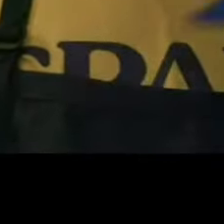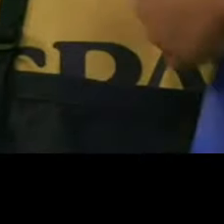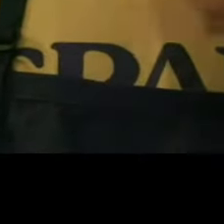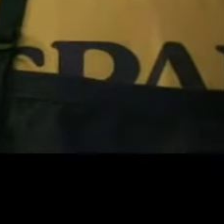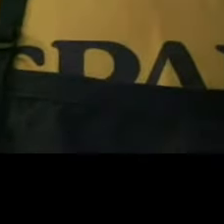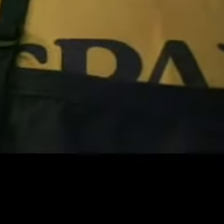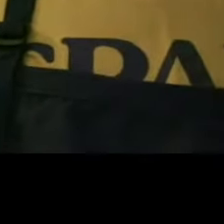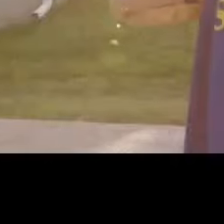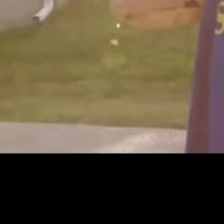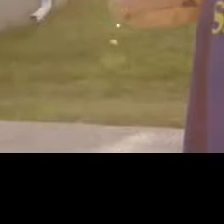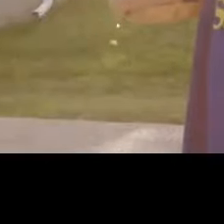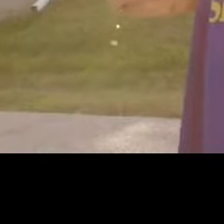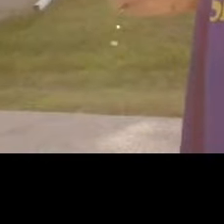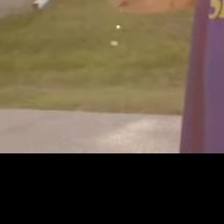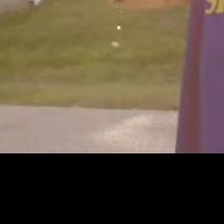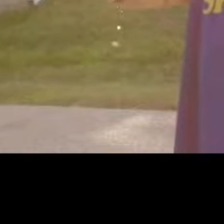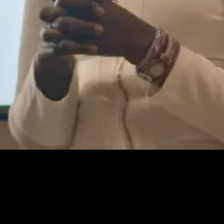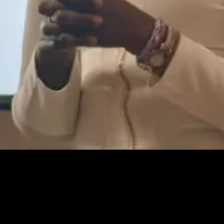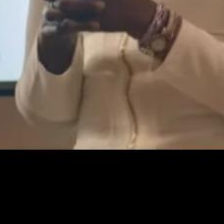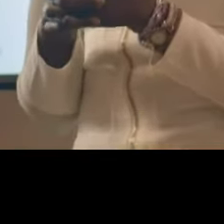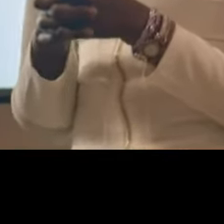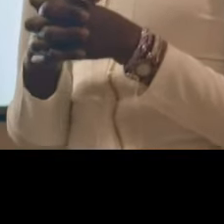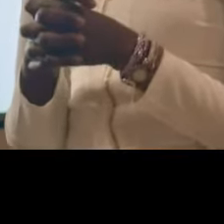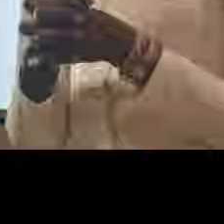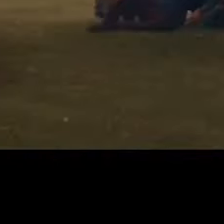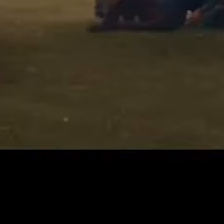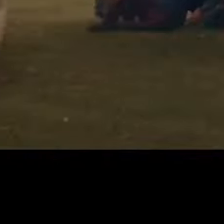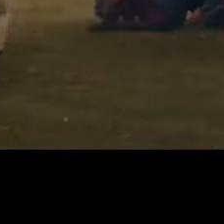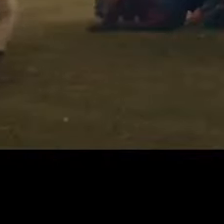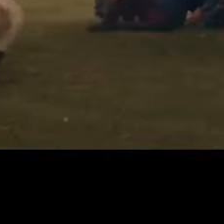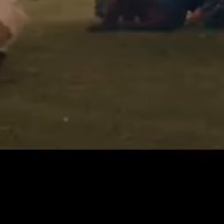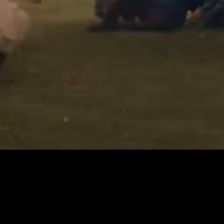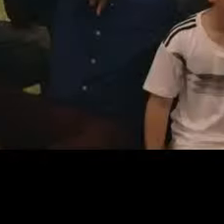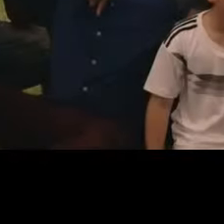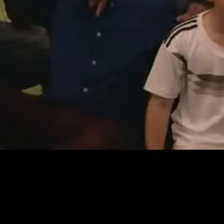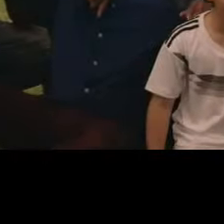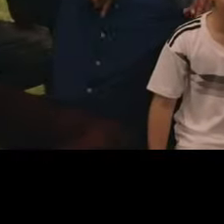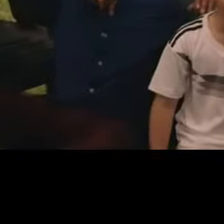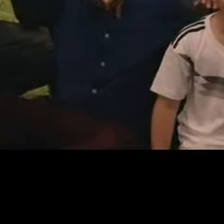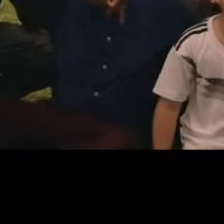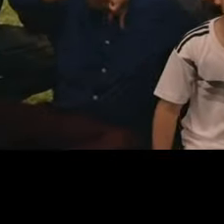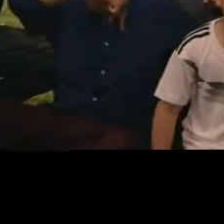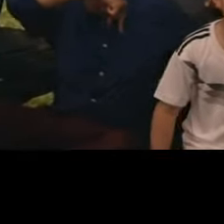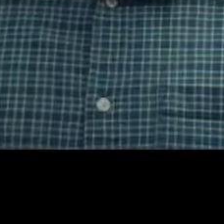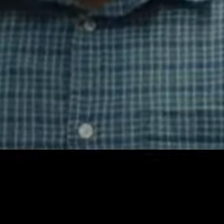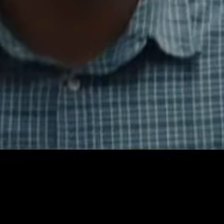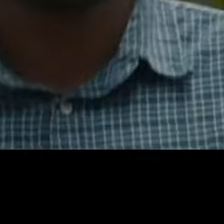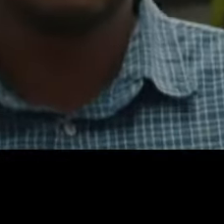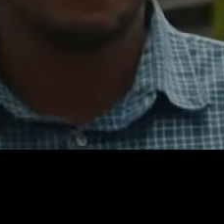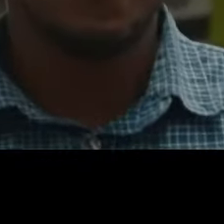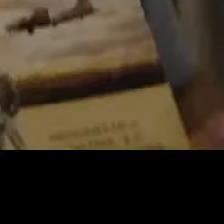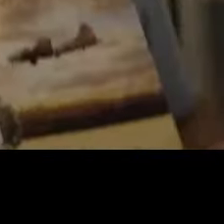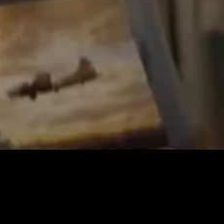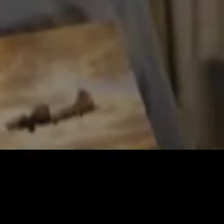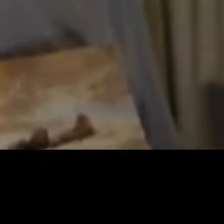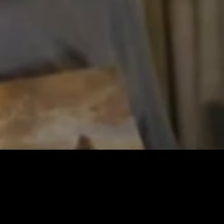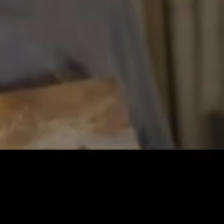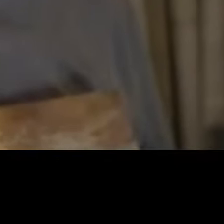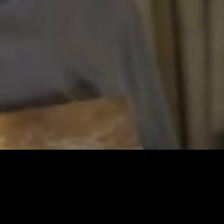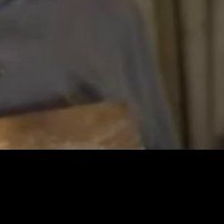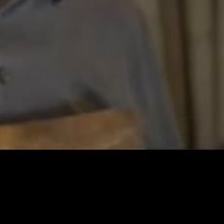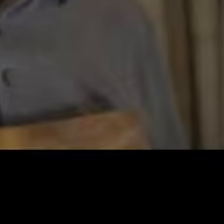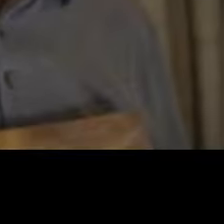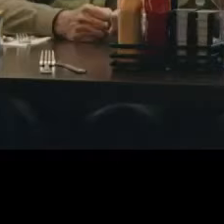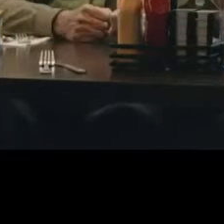You know, when we come together, we can make a better world. A whirlwind of a person who's not going to take no for an answer. There was only